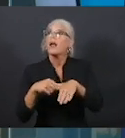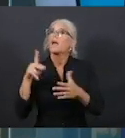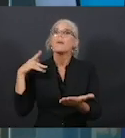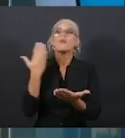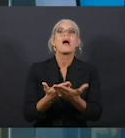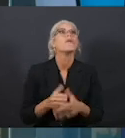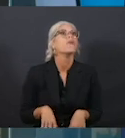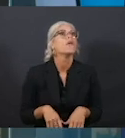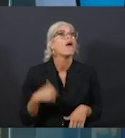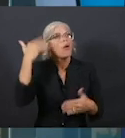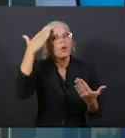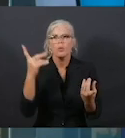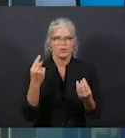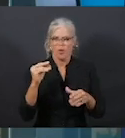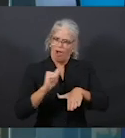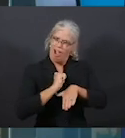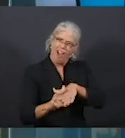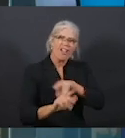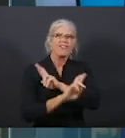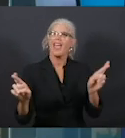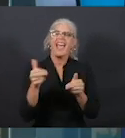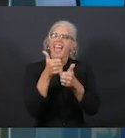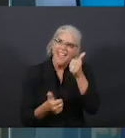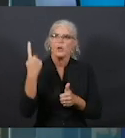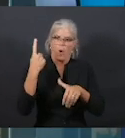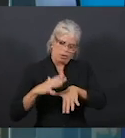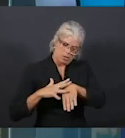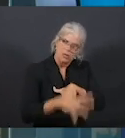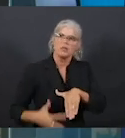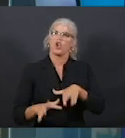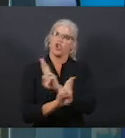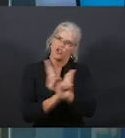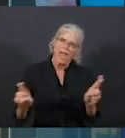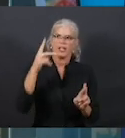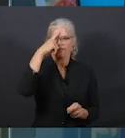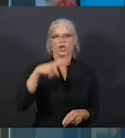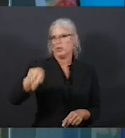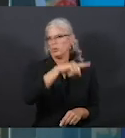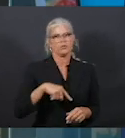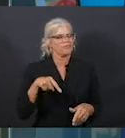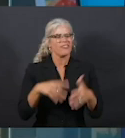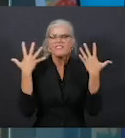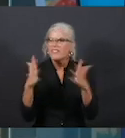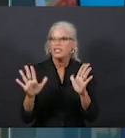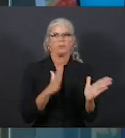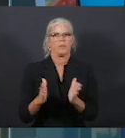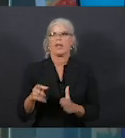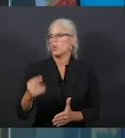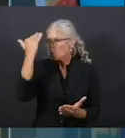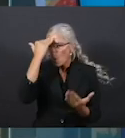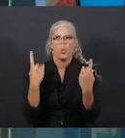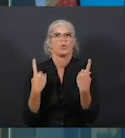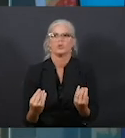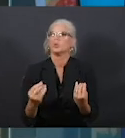fulfilling that faster than anywhere else in this country. And so they've been preparing for this. They're ready. So please, if